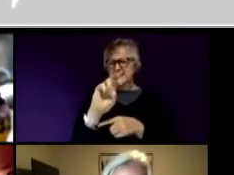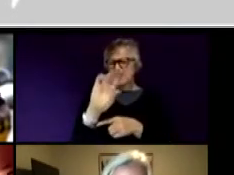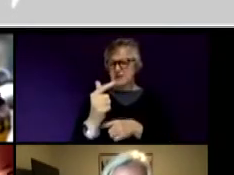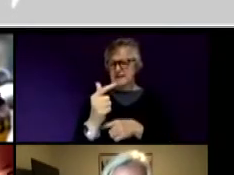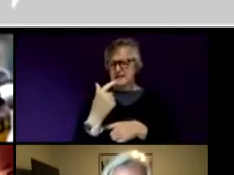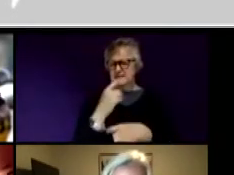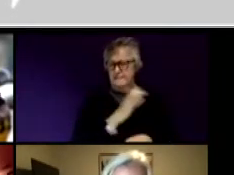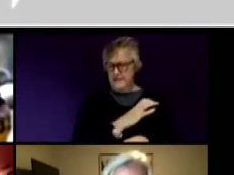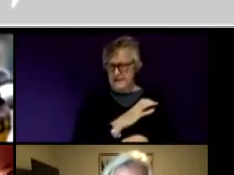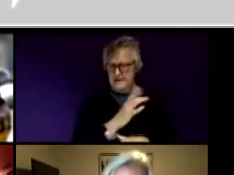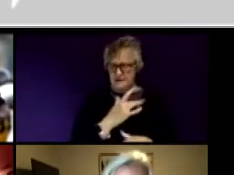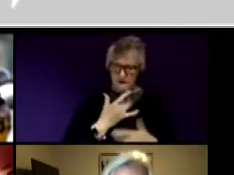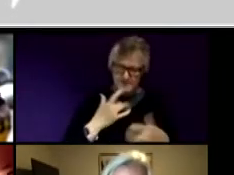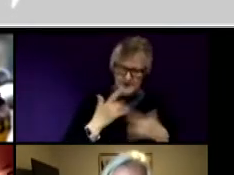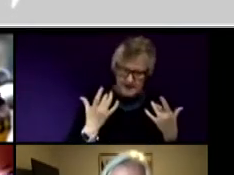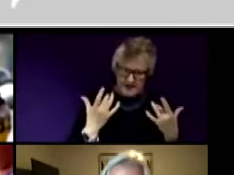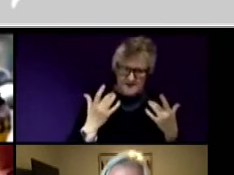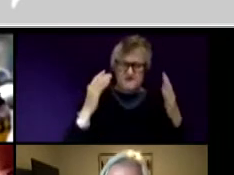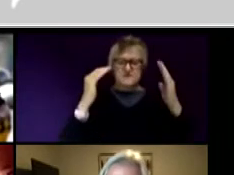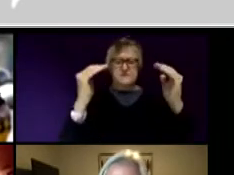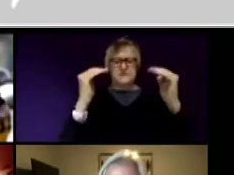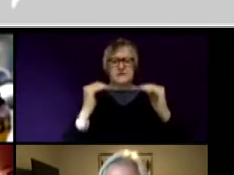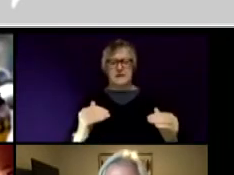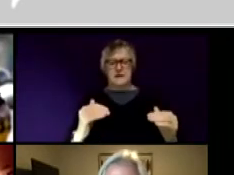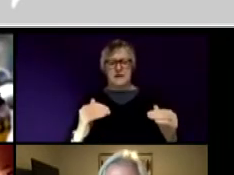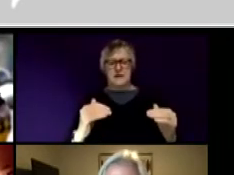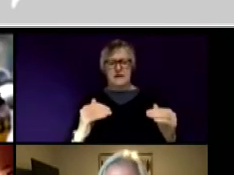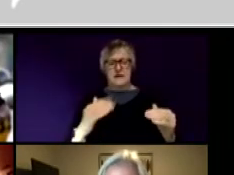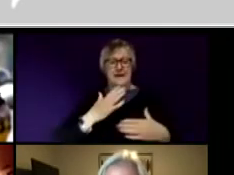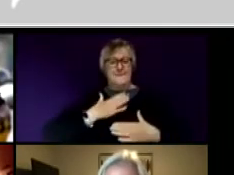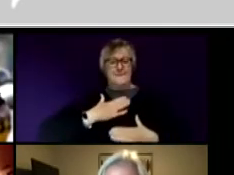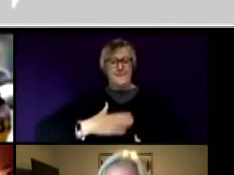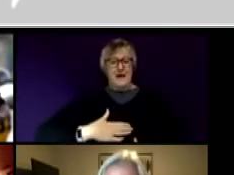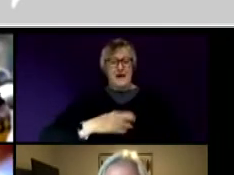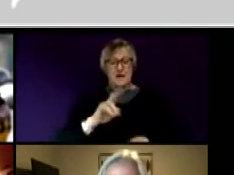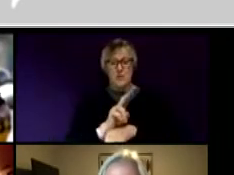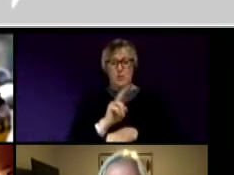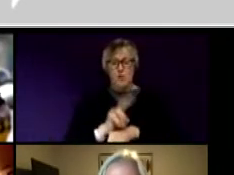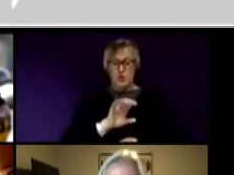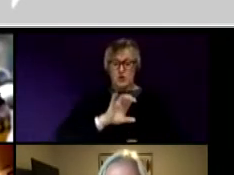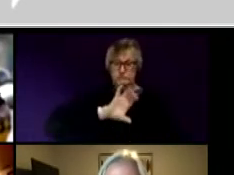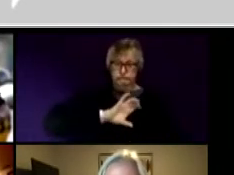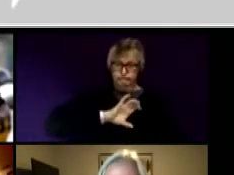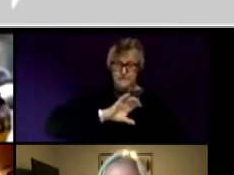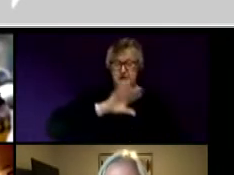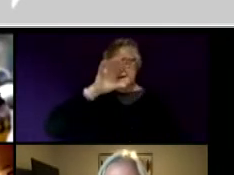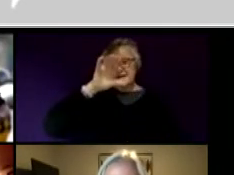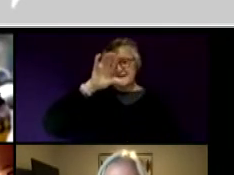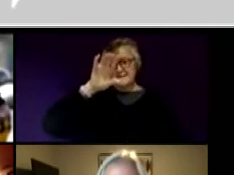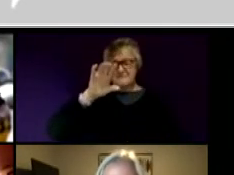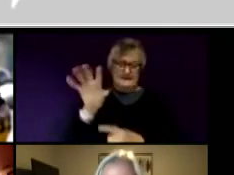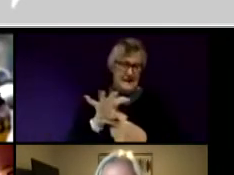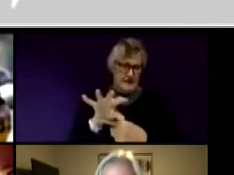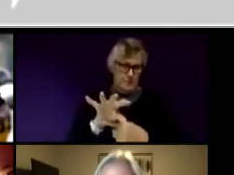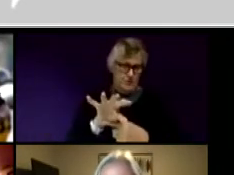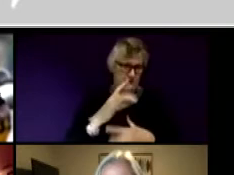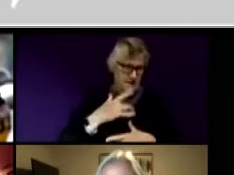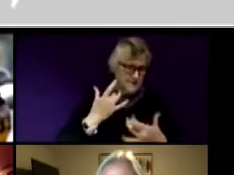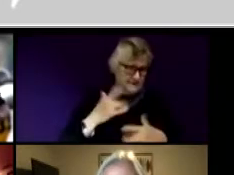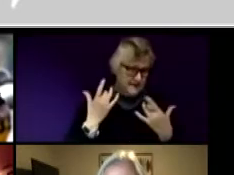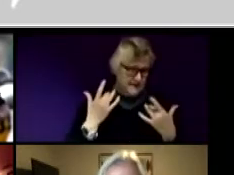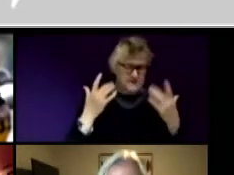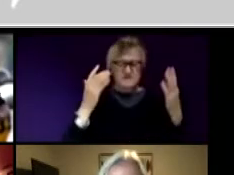Then we'll have the body-worn cameras recommendation review and discussion a little bit, and then we'll talk about new business. And the new business is also gonna include